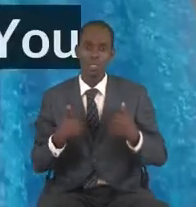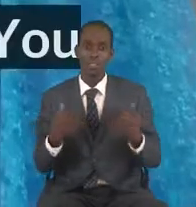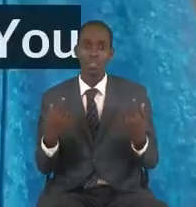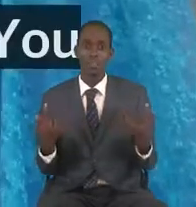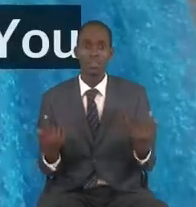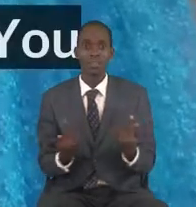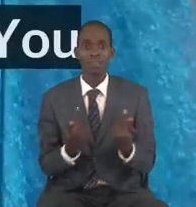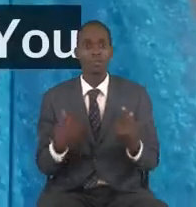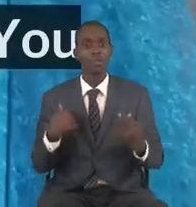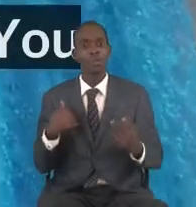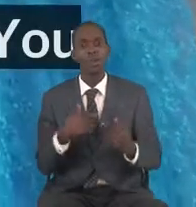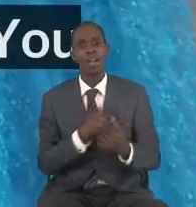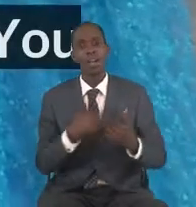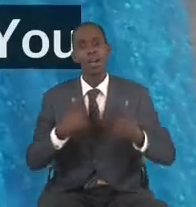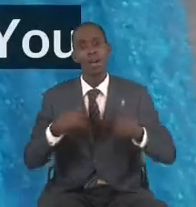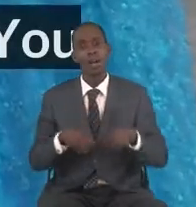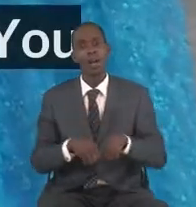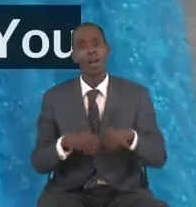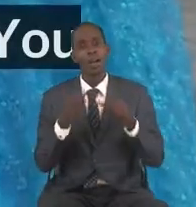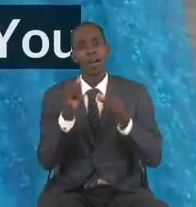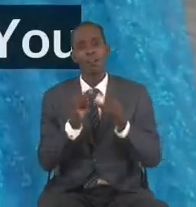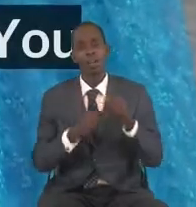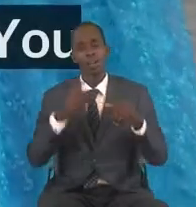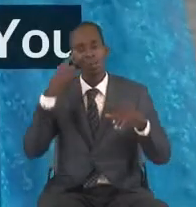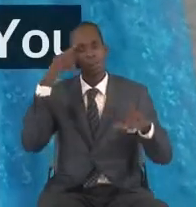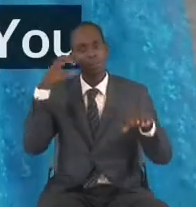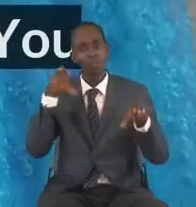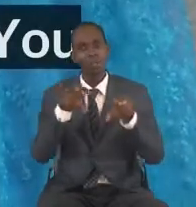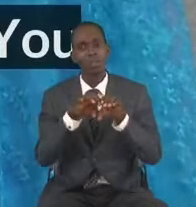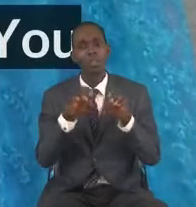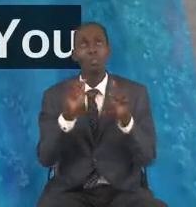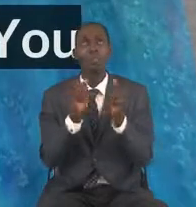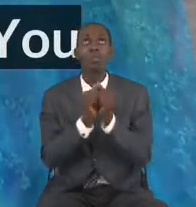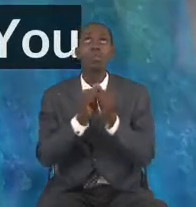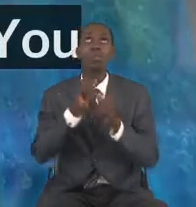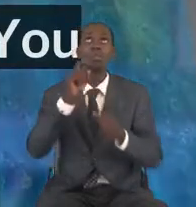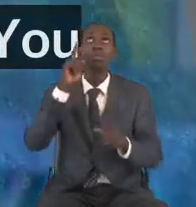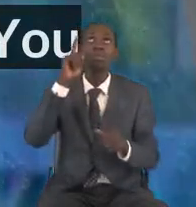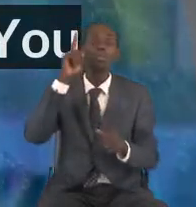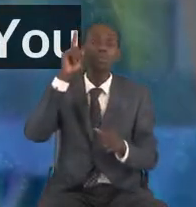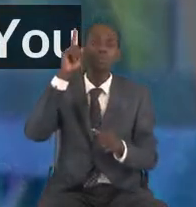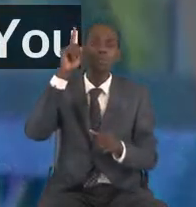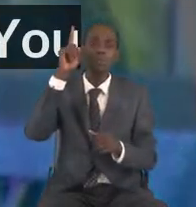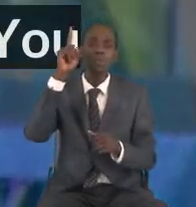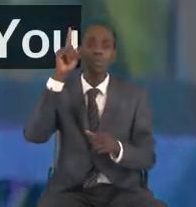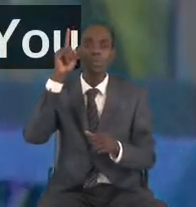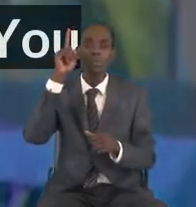Broken every covenant with you.